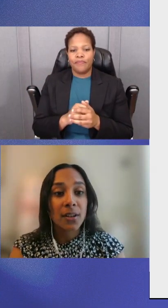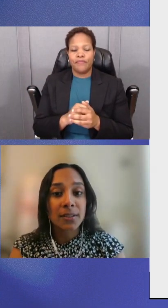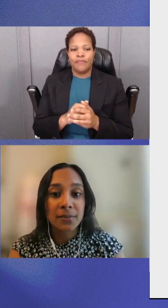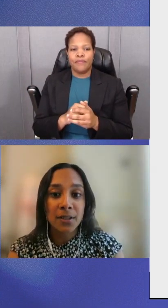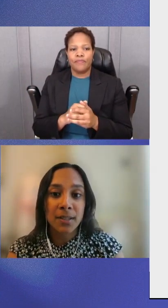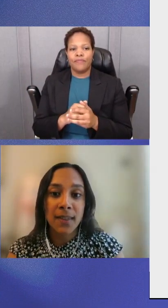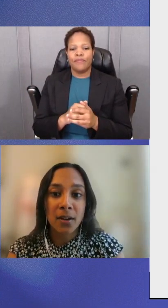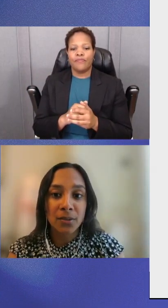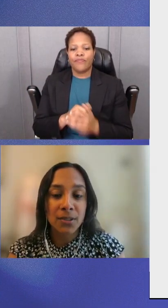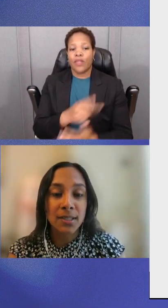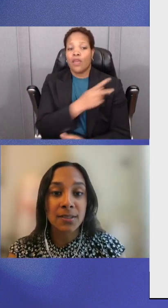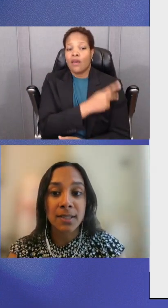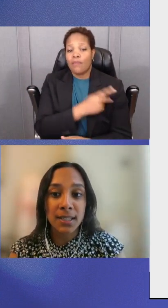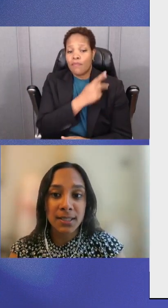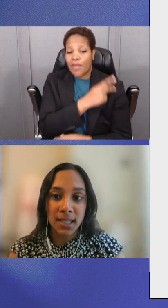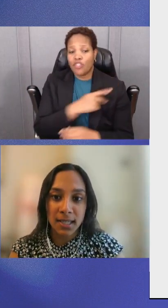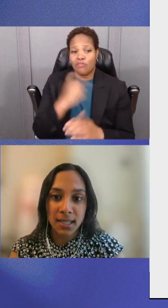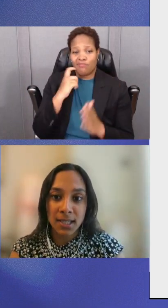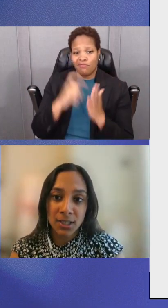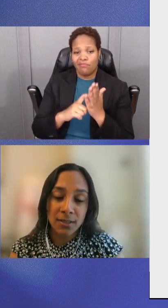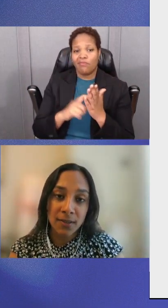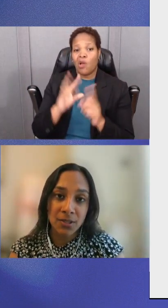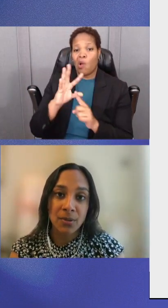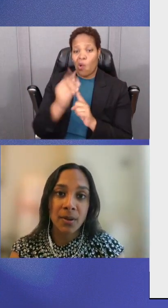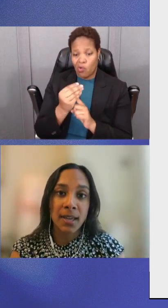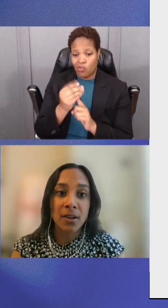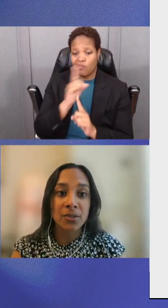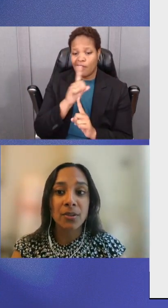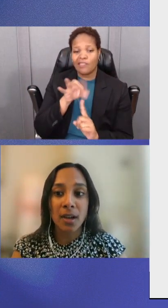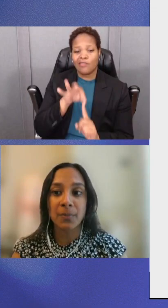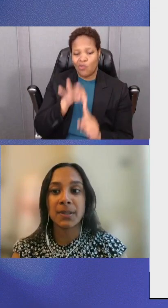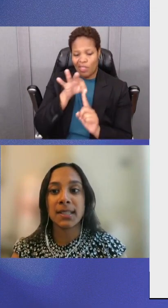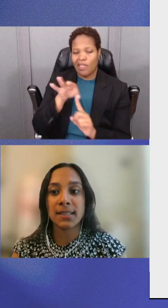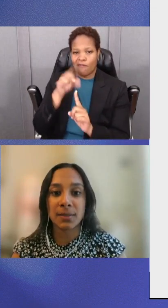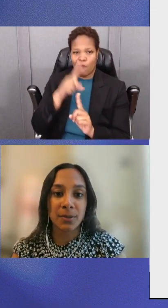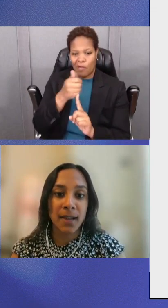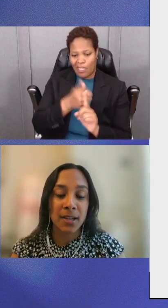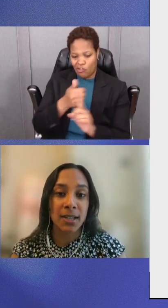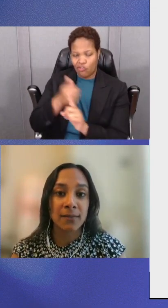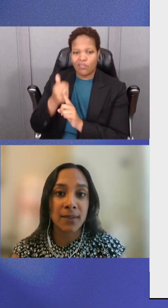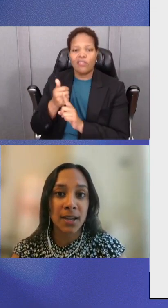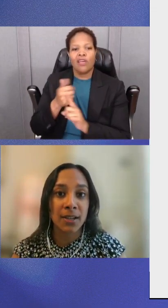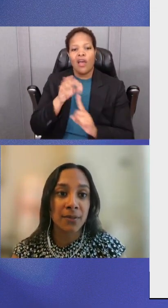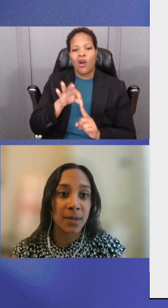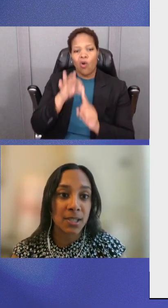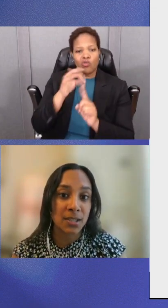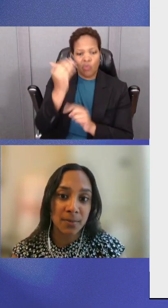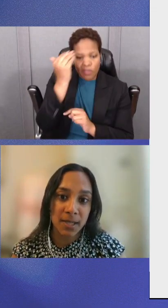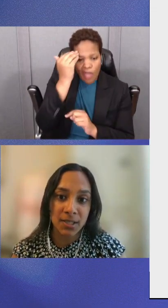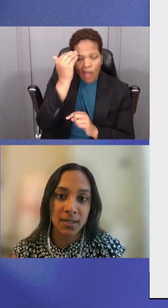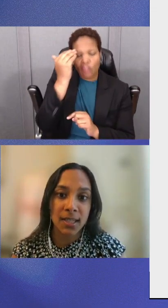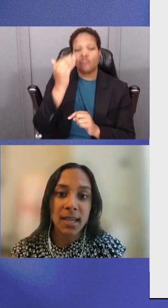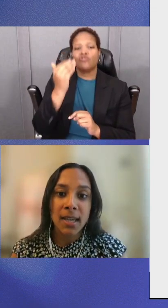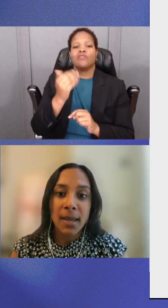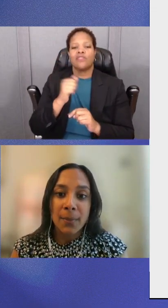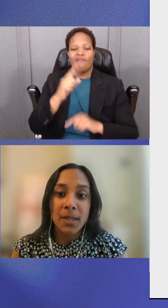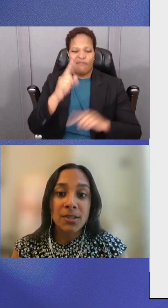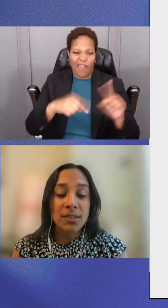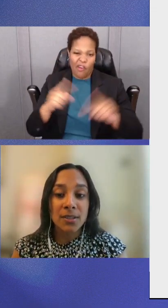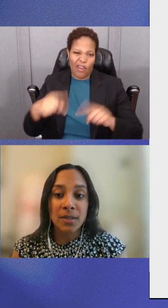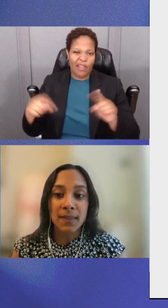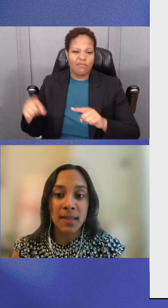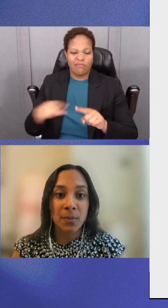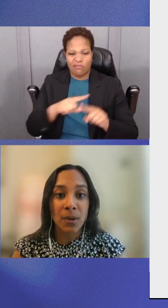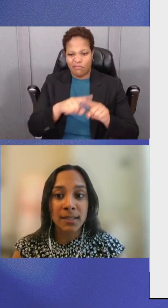Patients also noted that culture is unique to each individual, and cultural competence in a provider can vary from patient to patient.